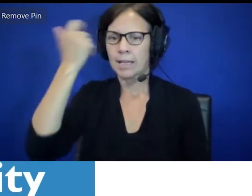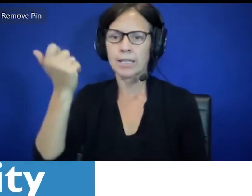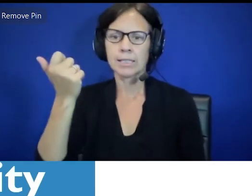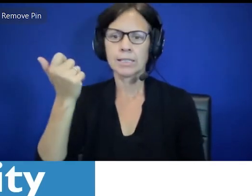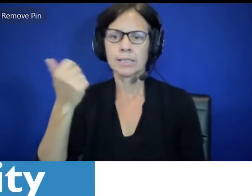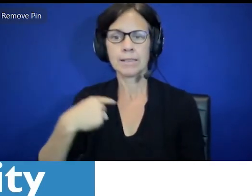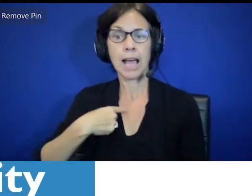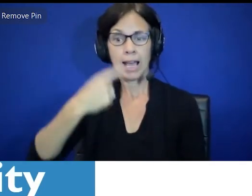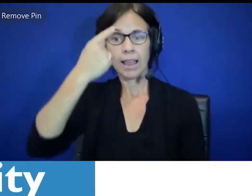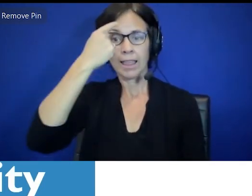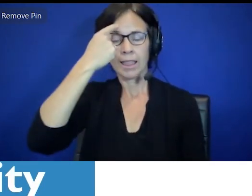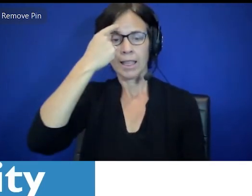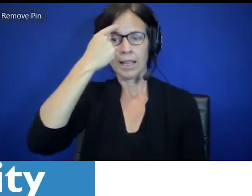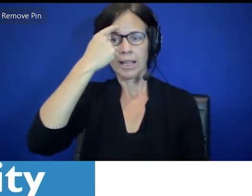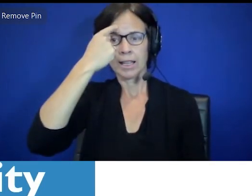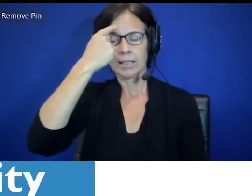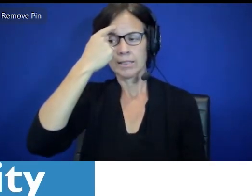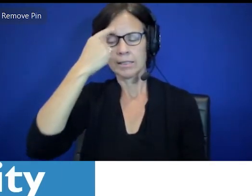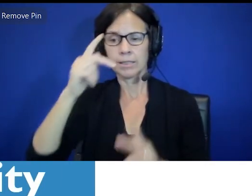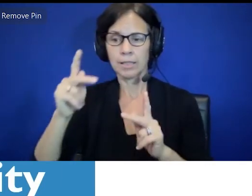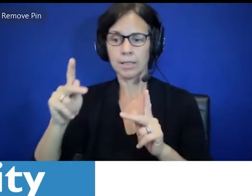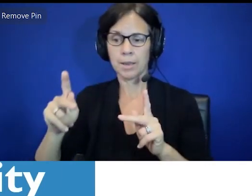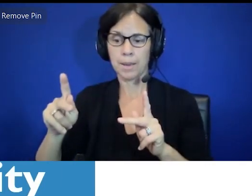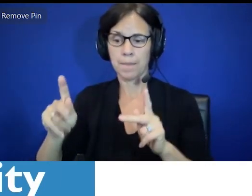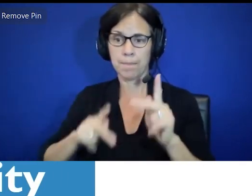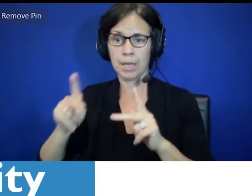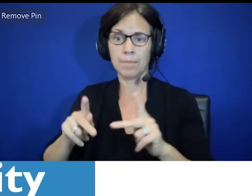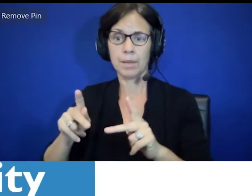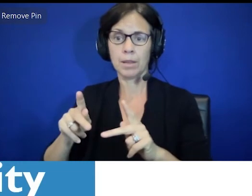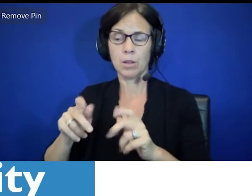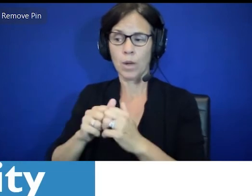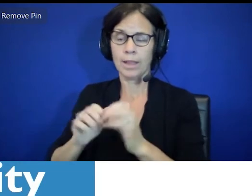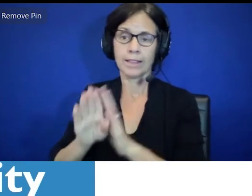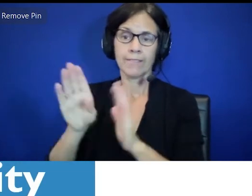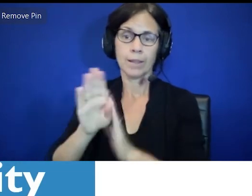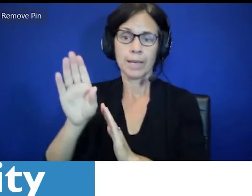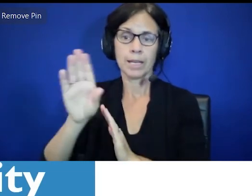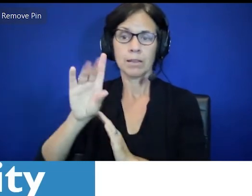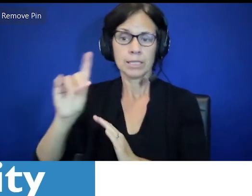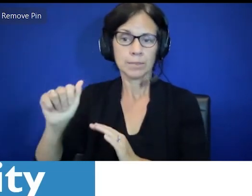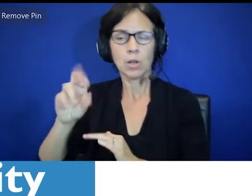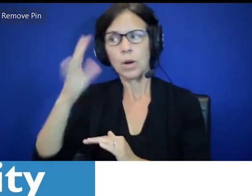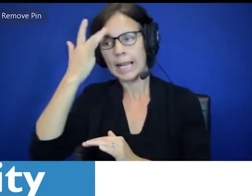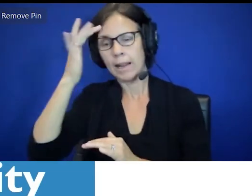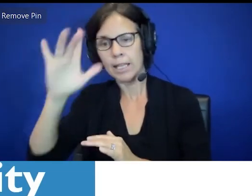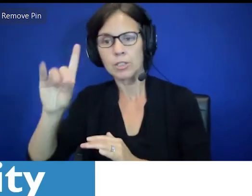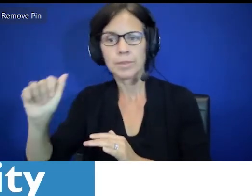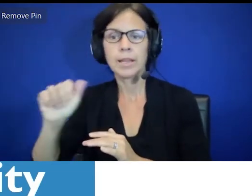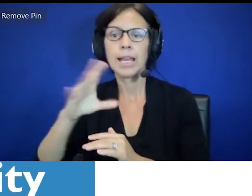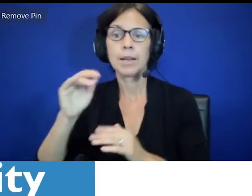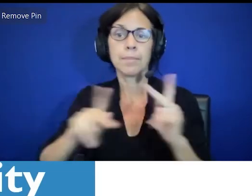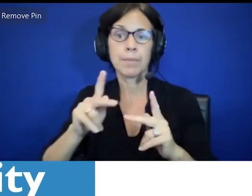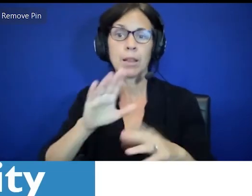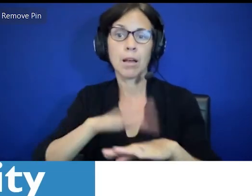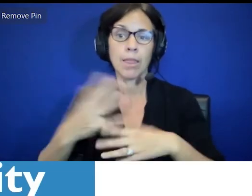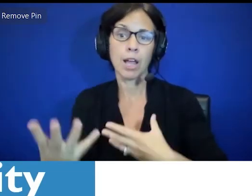I think that folks with developmental, intellectual, and people on the autism spectrum